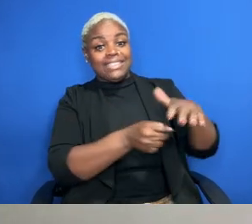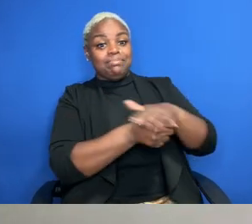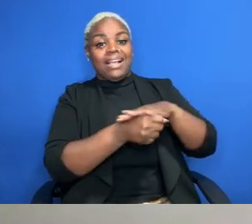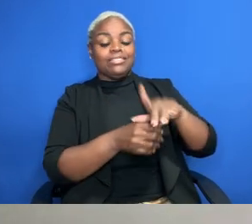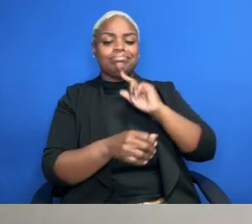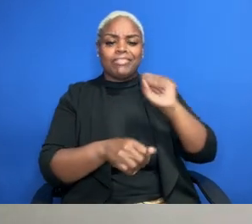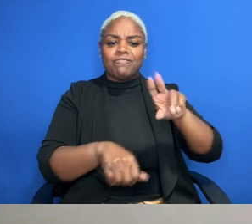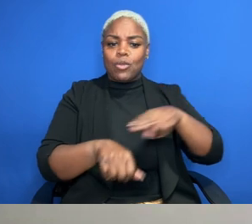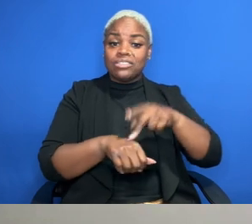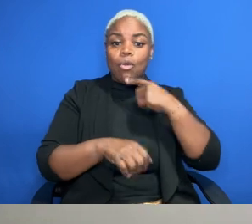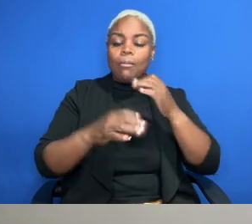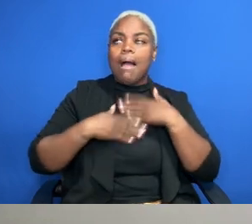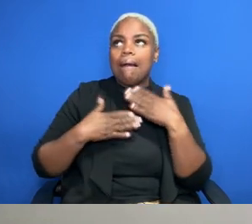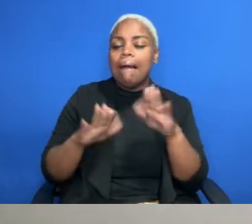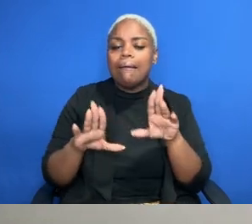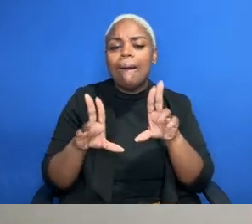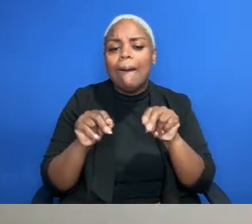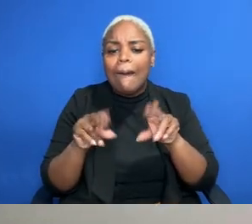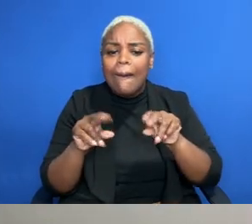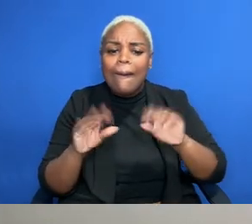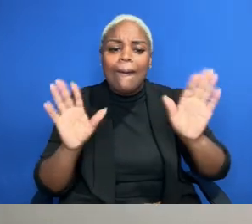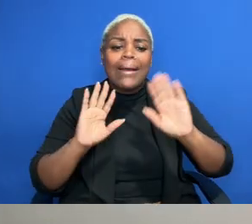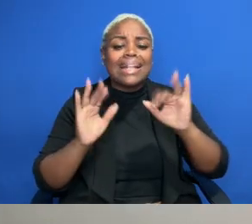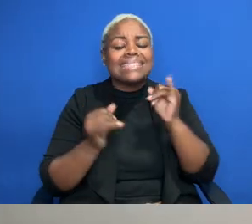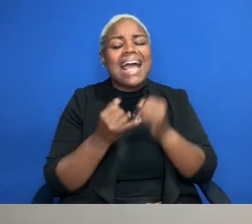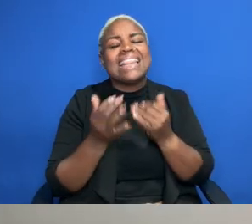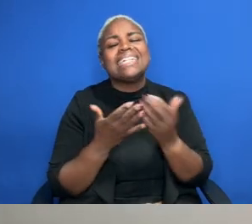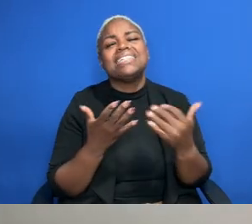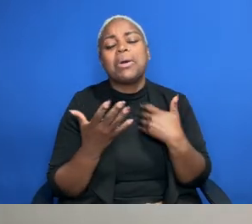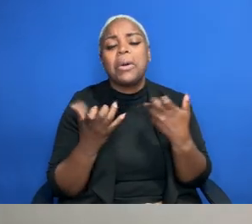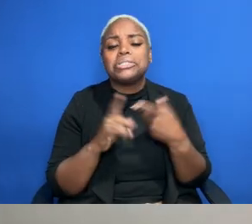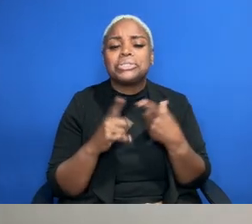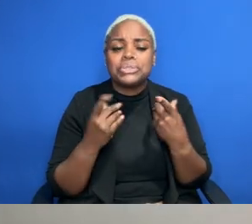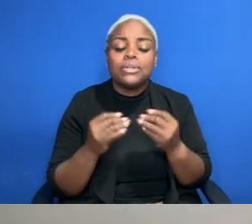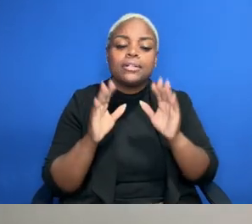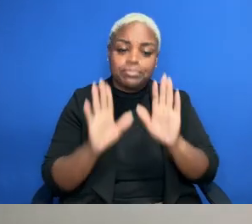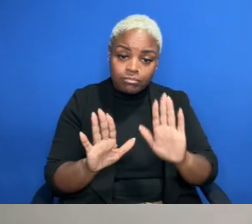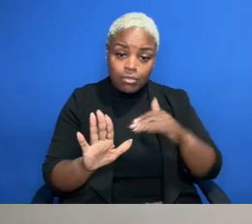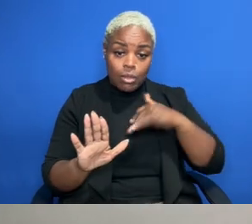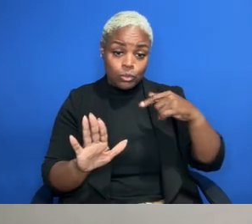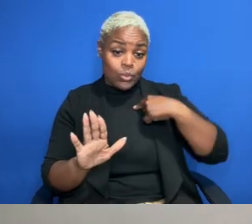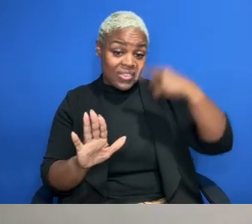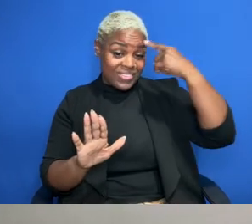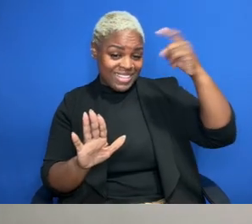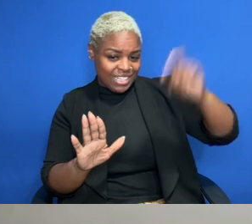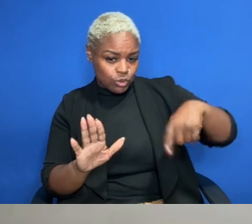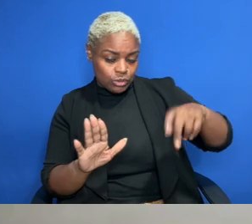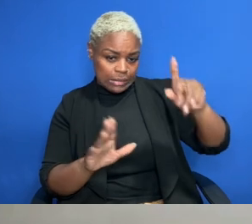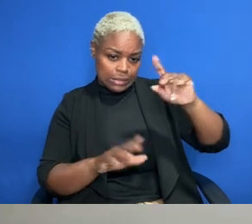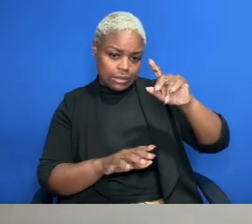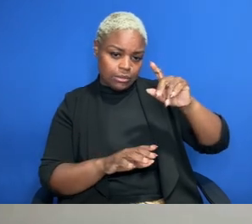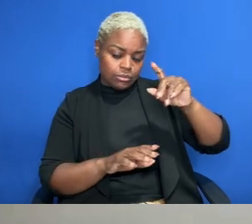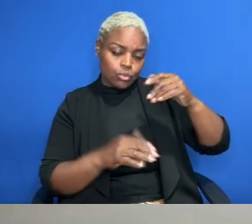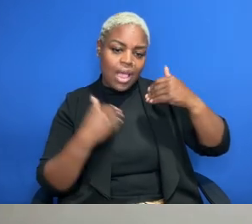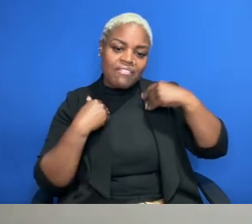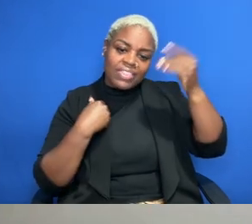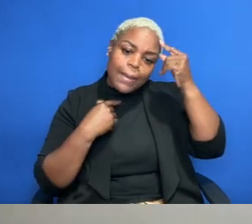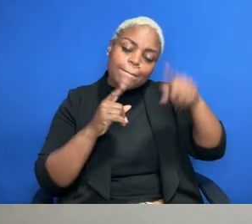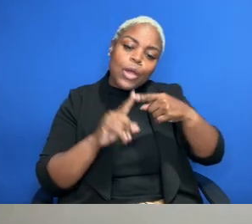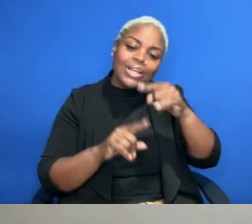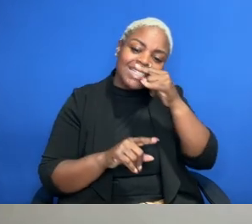in timeout spaces? And of course, they all like, oh my God, no, that's the last thing I want to do. And so I think we